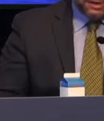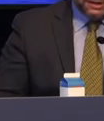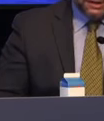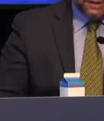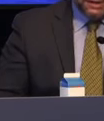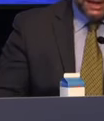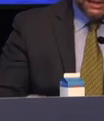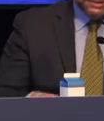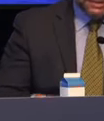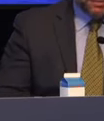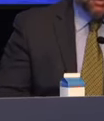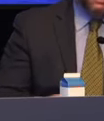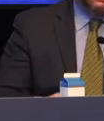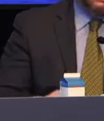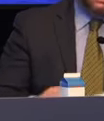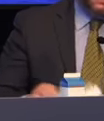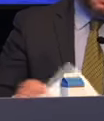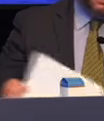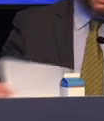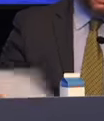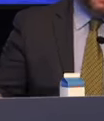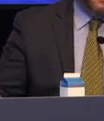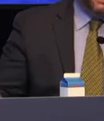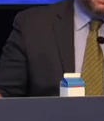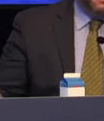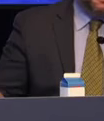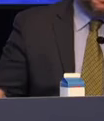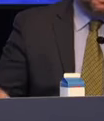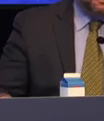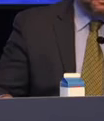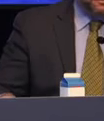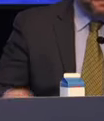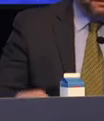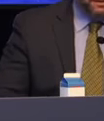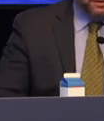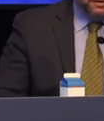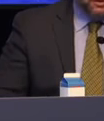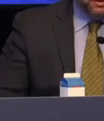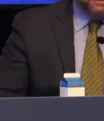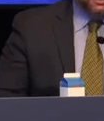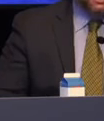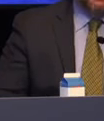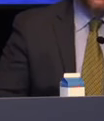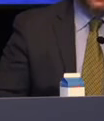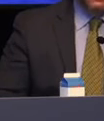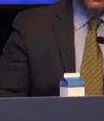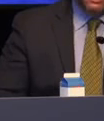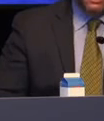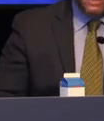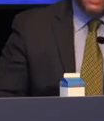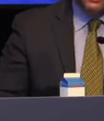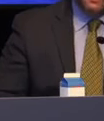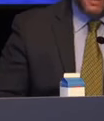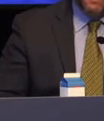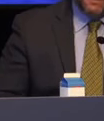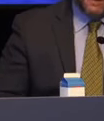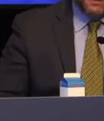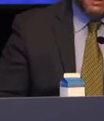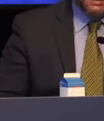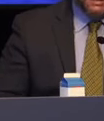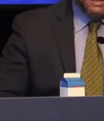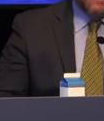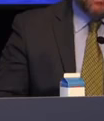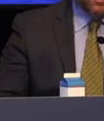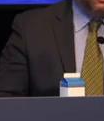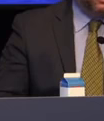One wrong click is all it takes to see a pause in these much-needed benefits. With a record number of customers now certifying for